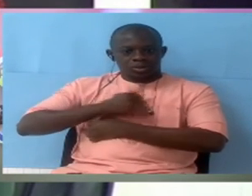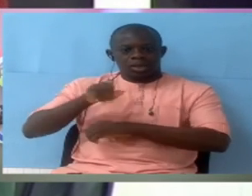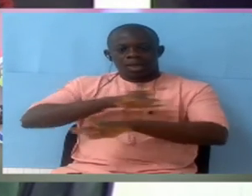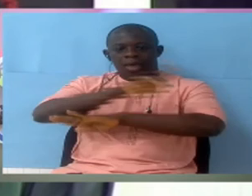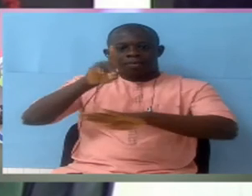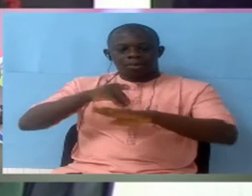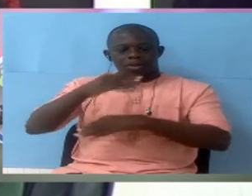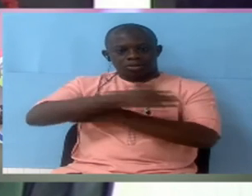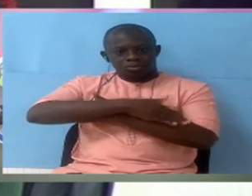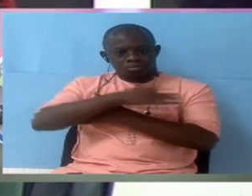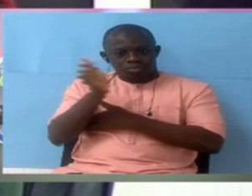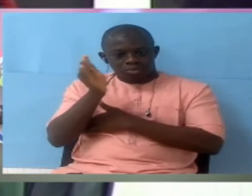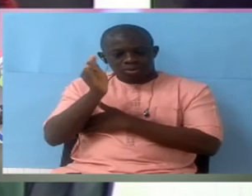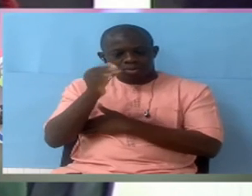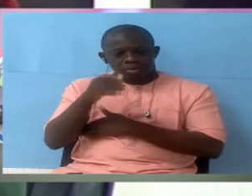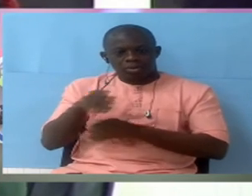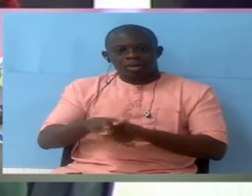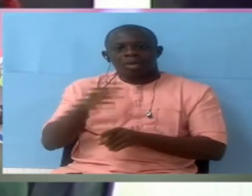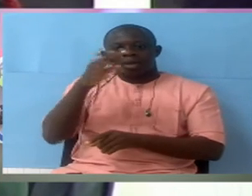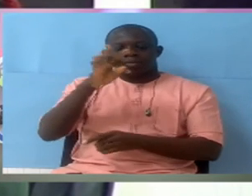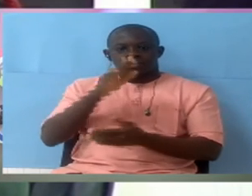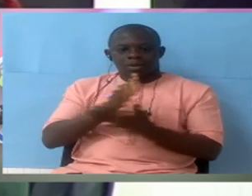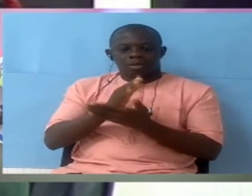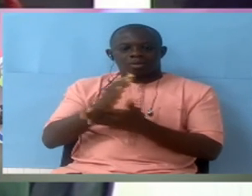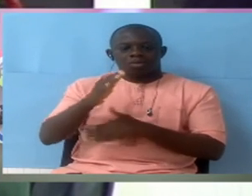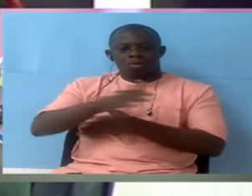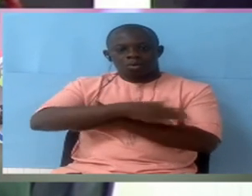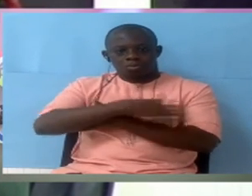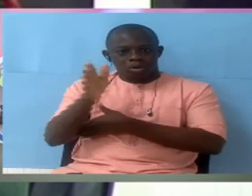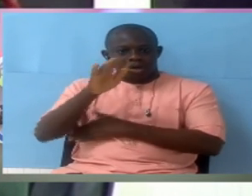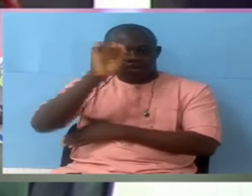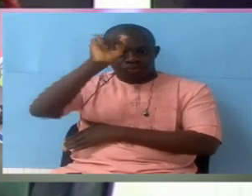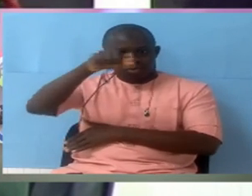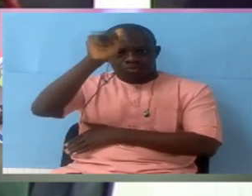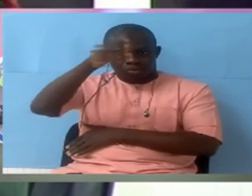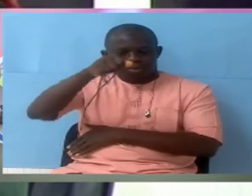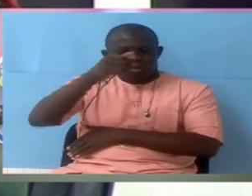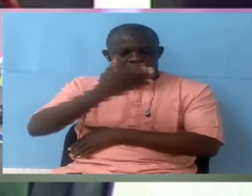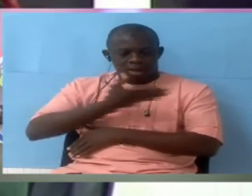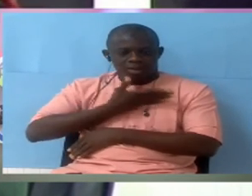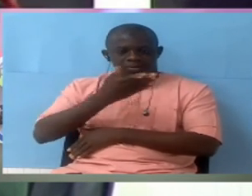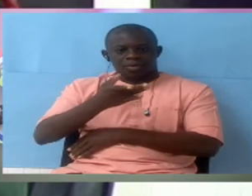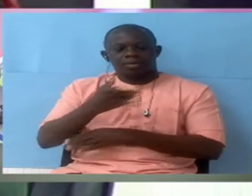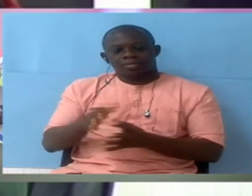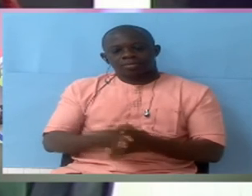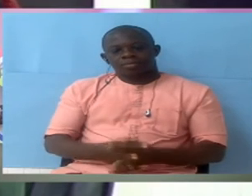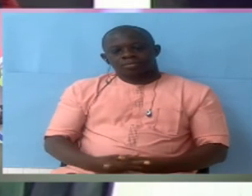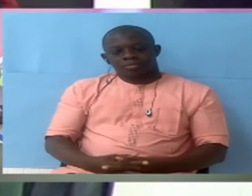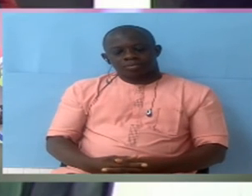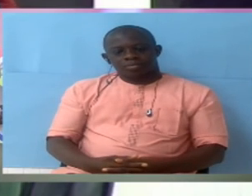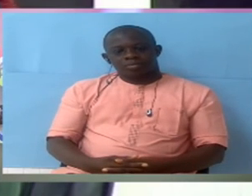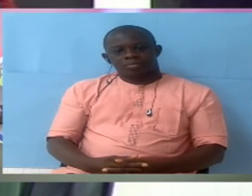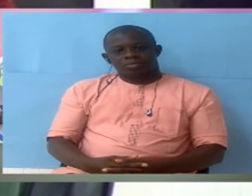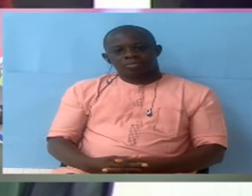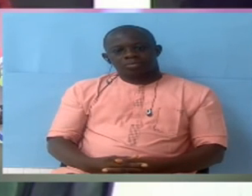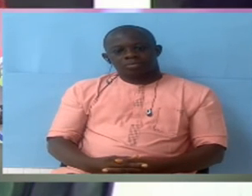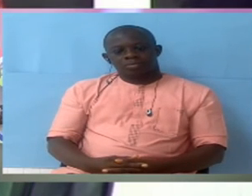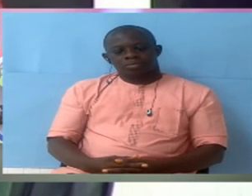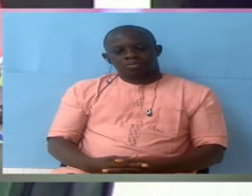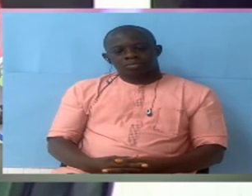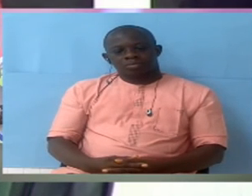bi. If that gate is knocked upon, bunta bobu mom nak sa yuñ ko foggé, all